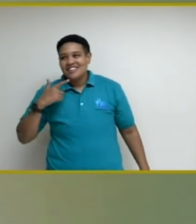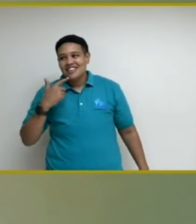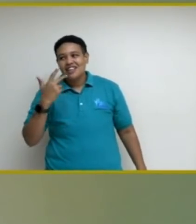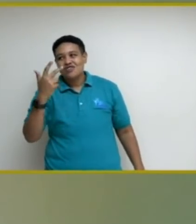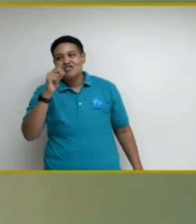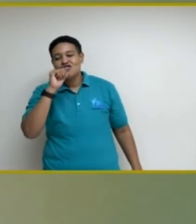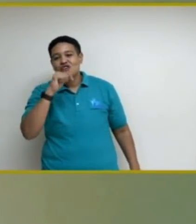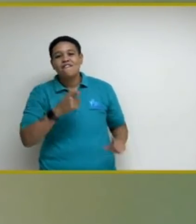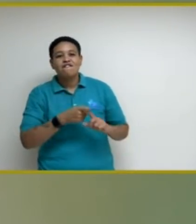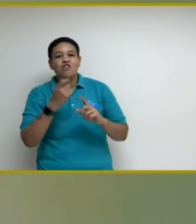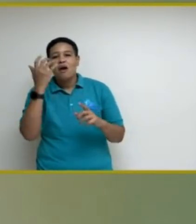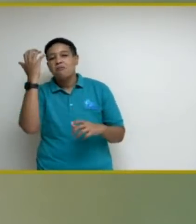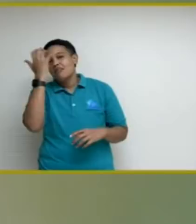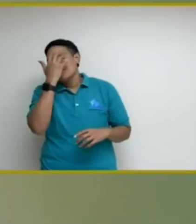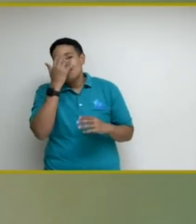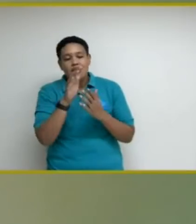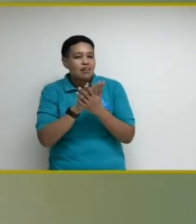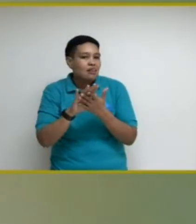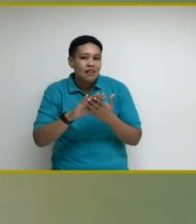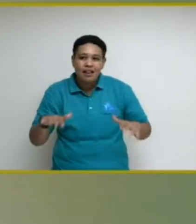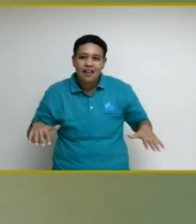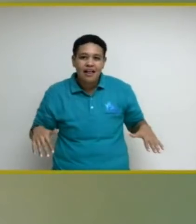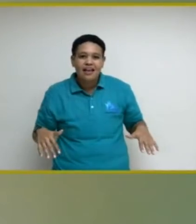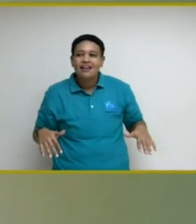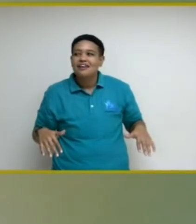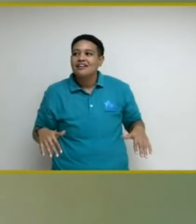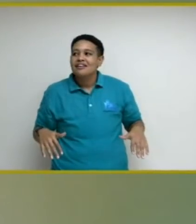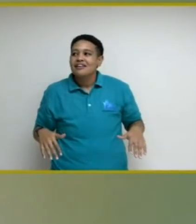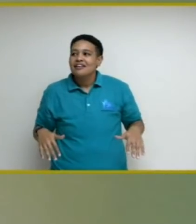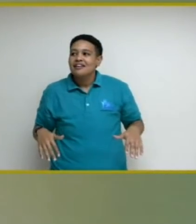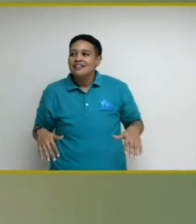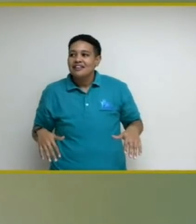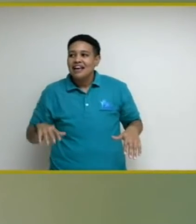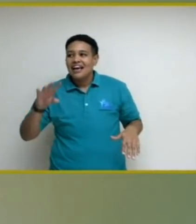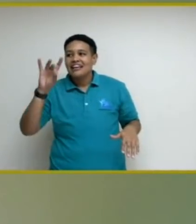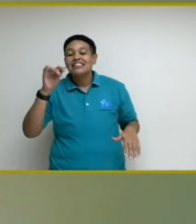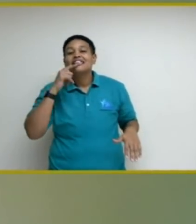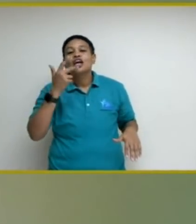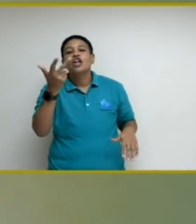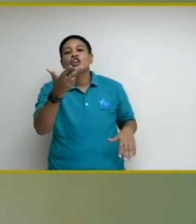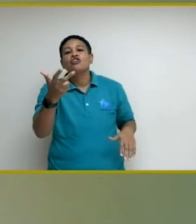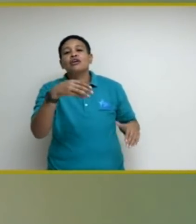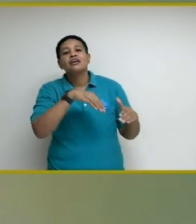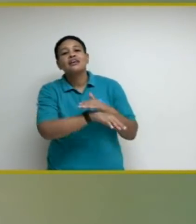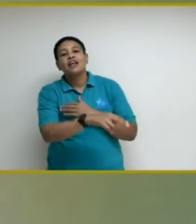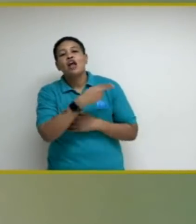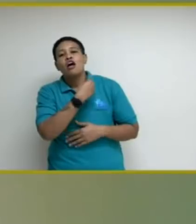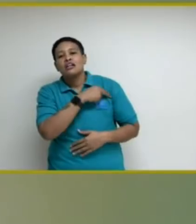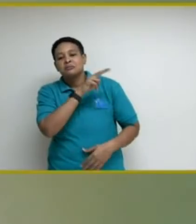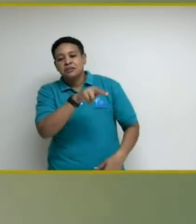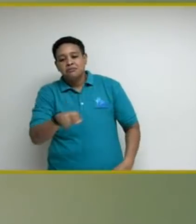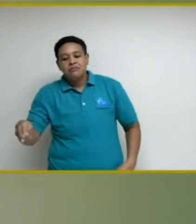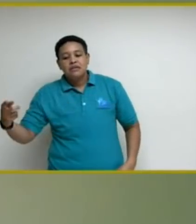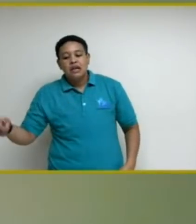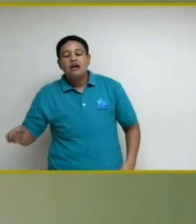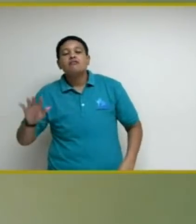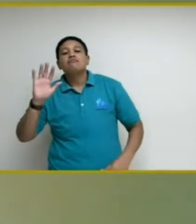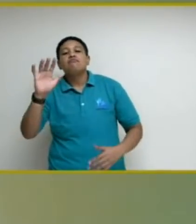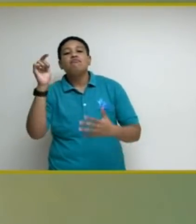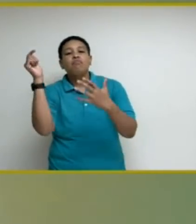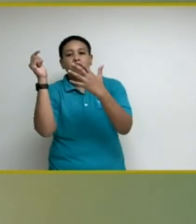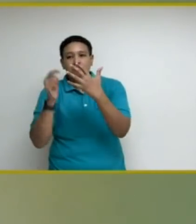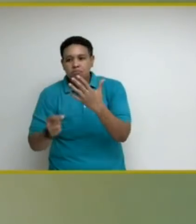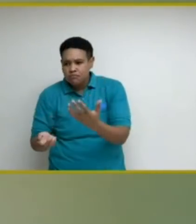from dizziness. The 3 I did say were hospitalized, and their